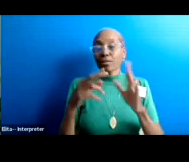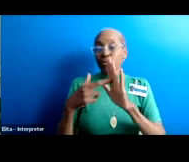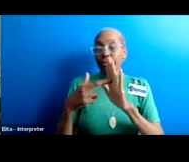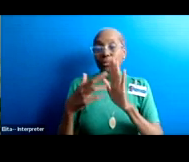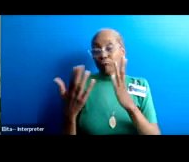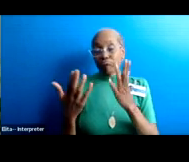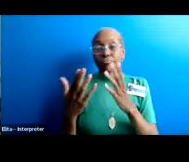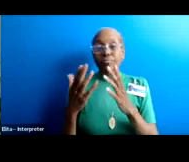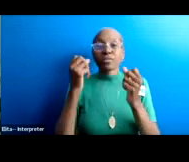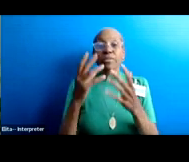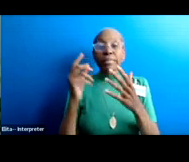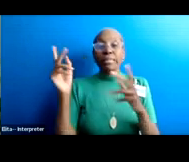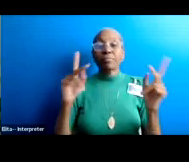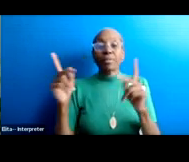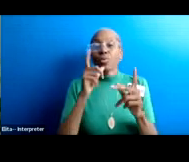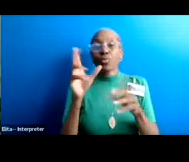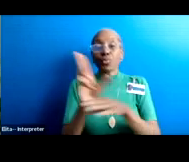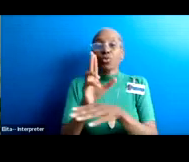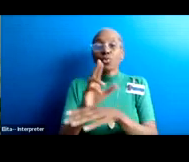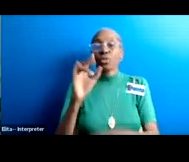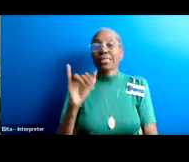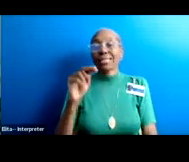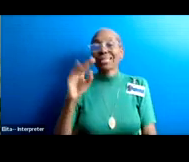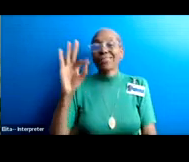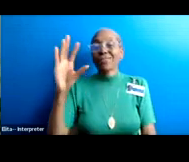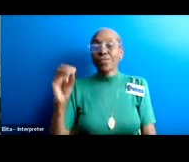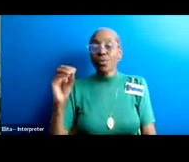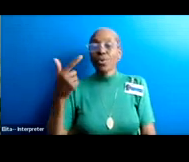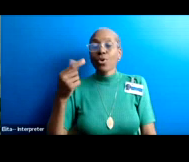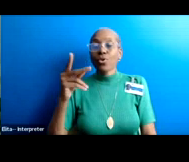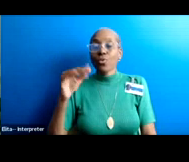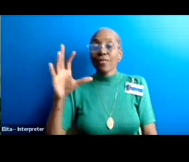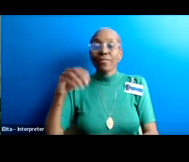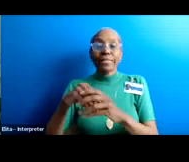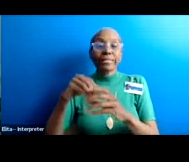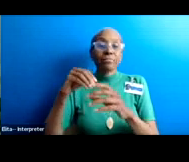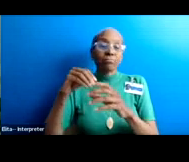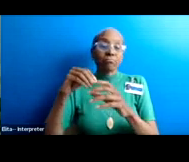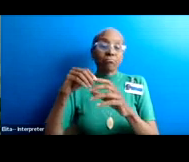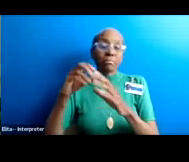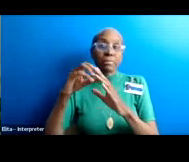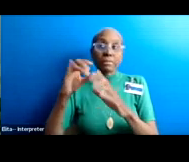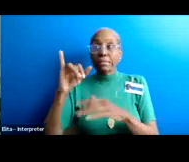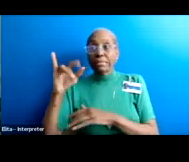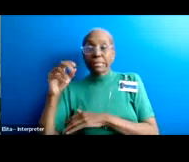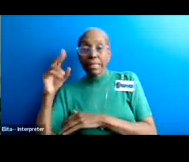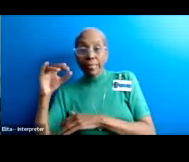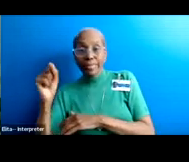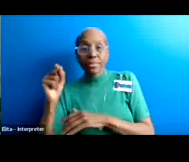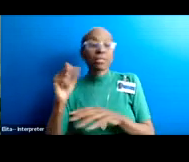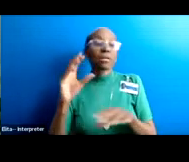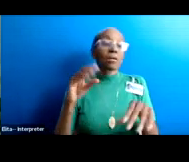representation. For many folks who might use an infographic in their syllabus, I've seen that. I would just encourage them to provide